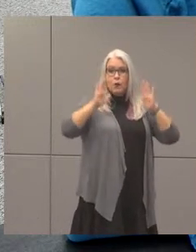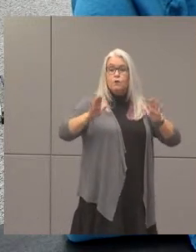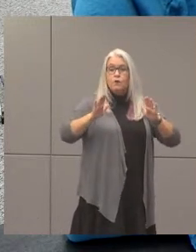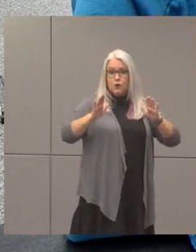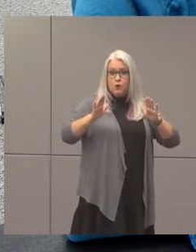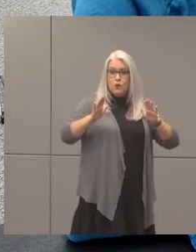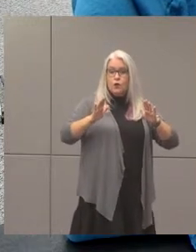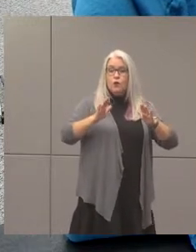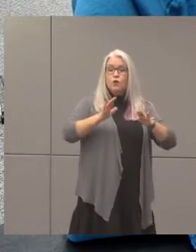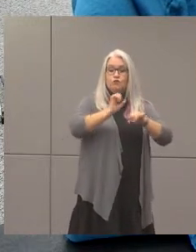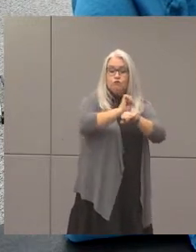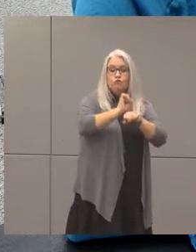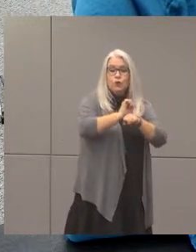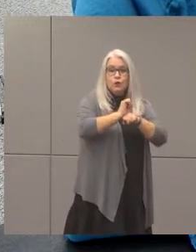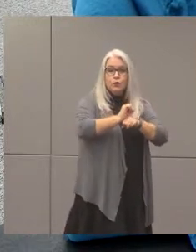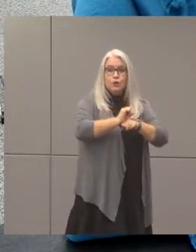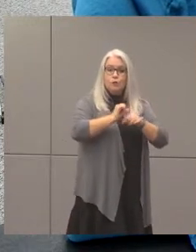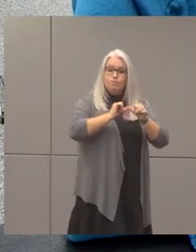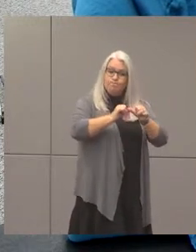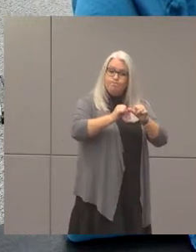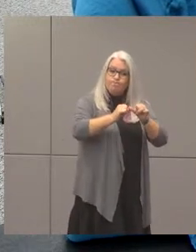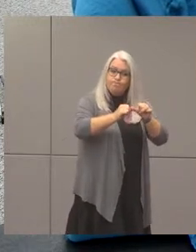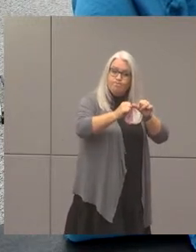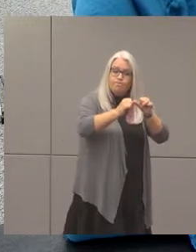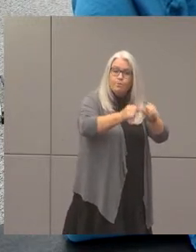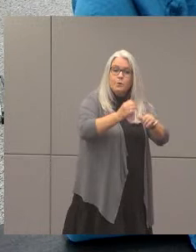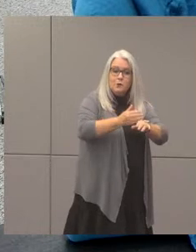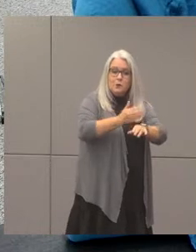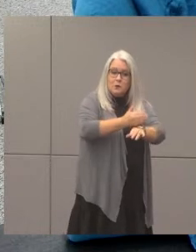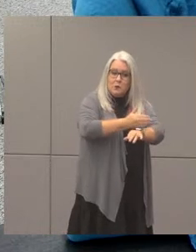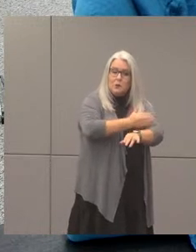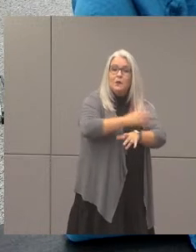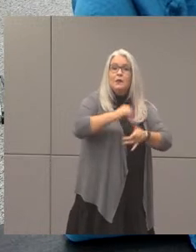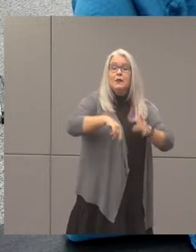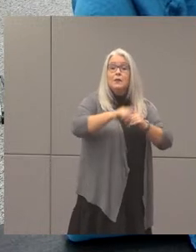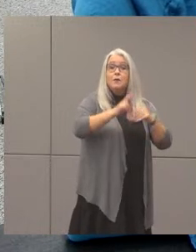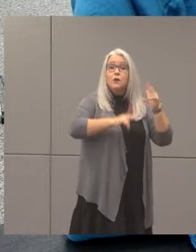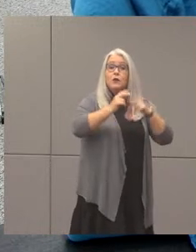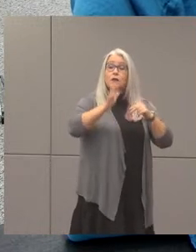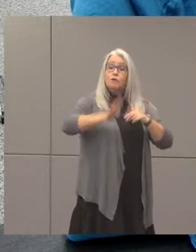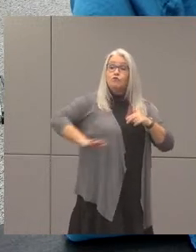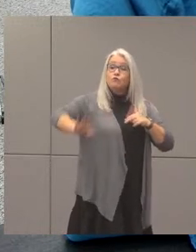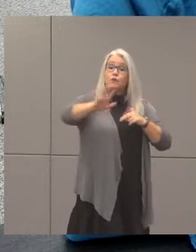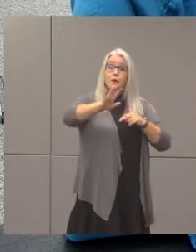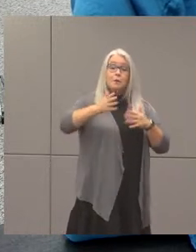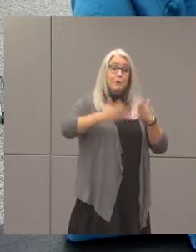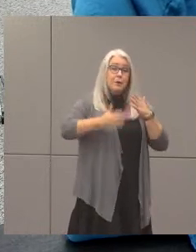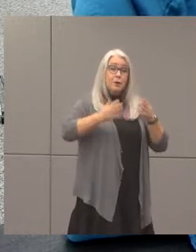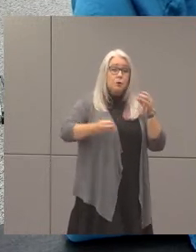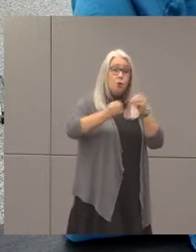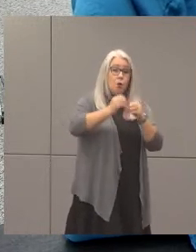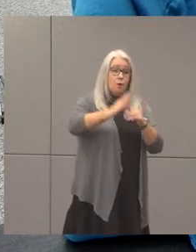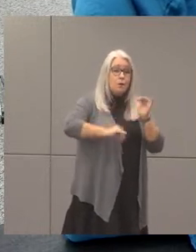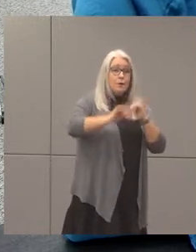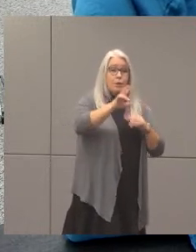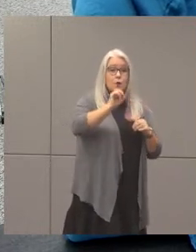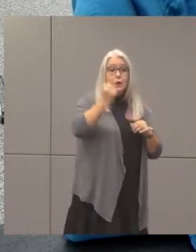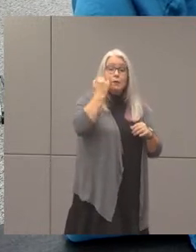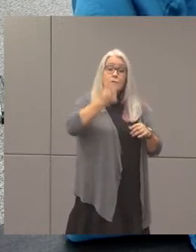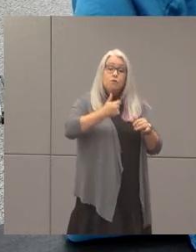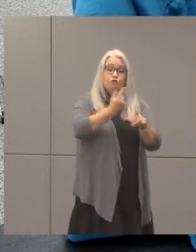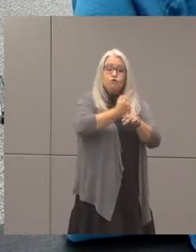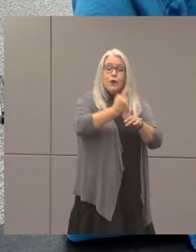buildings throughout the campus, and so it could go beyond that if you're doing a lot of regular